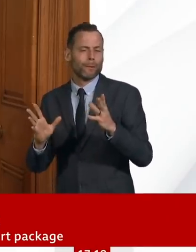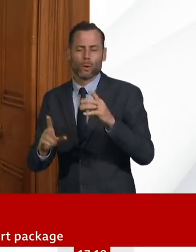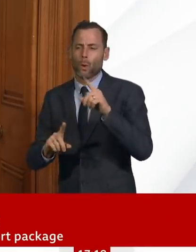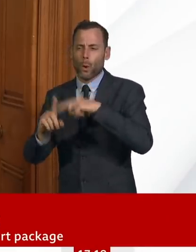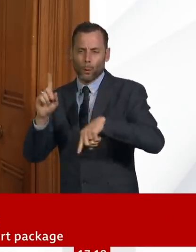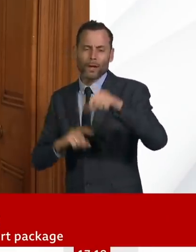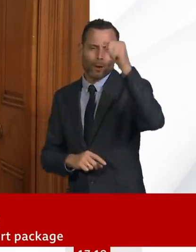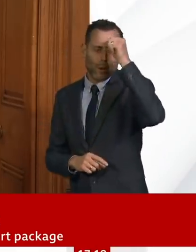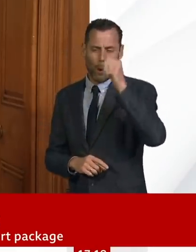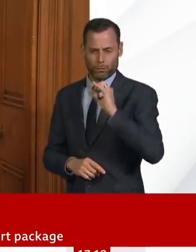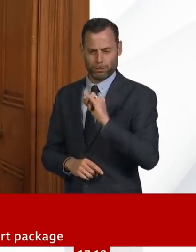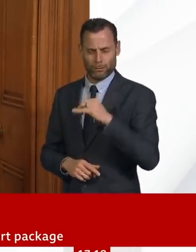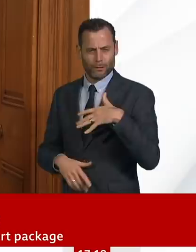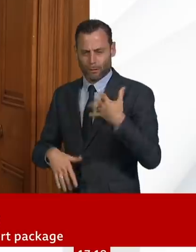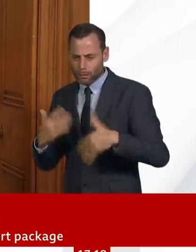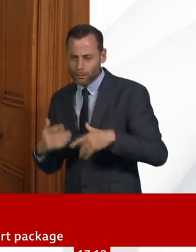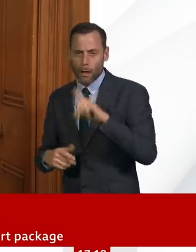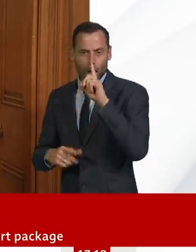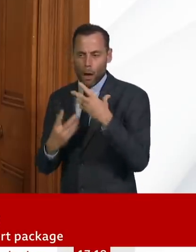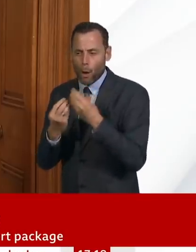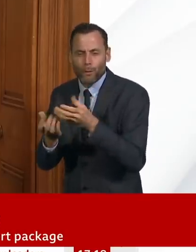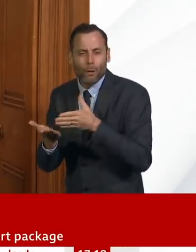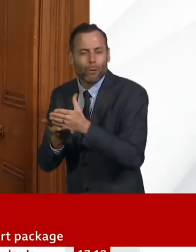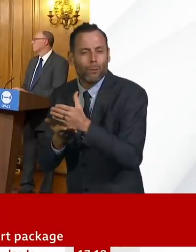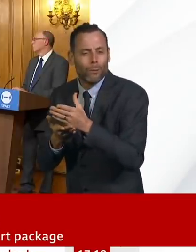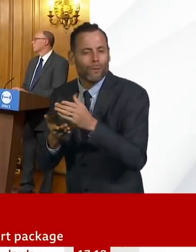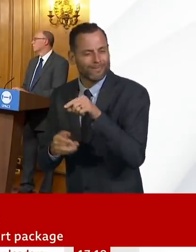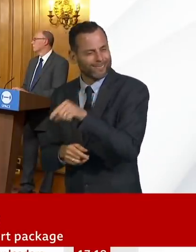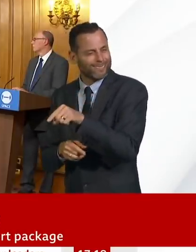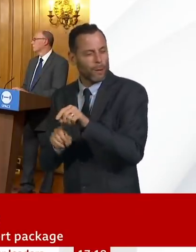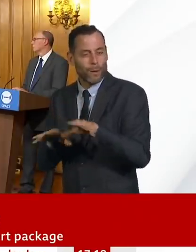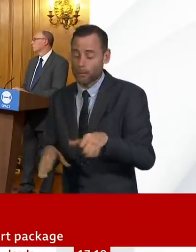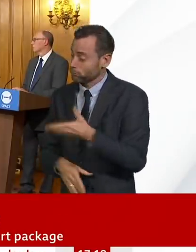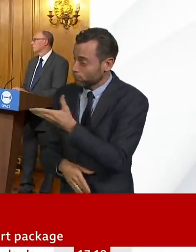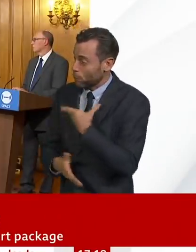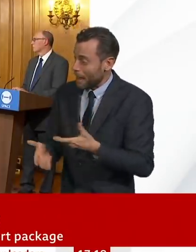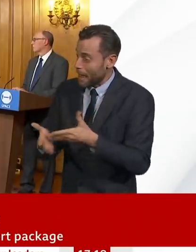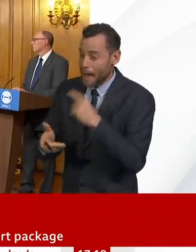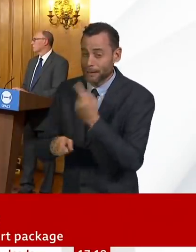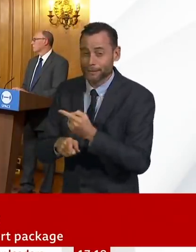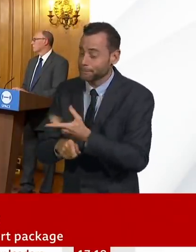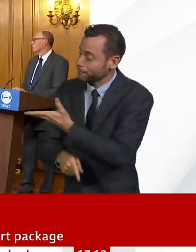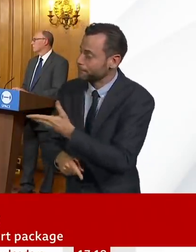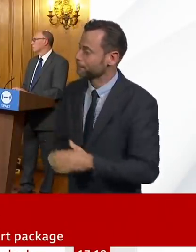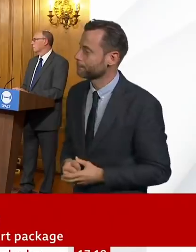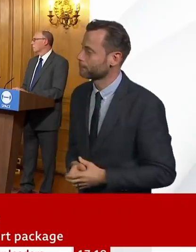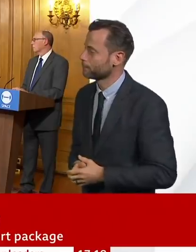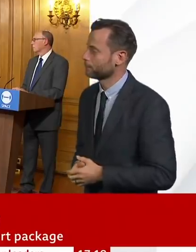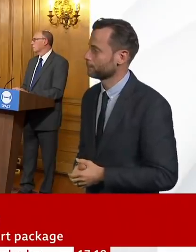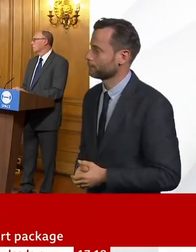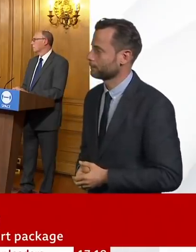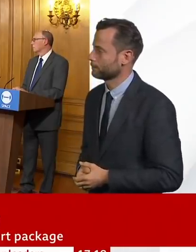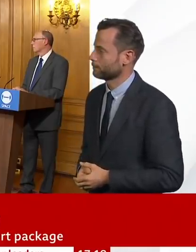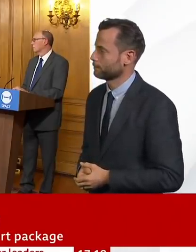had experience of this problem. JVT, do you want to add anything? Yeah, thank you, Prime Minister. I mean, this is